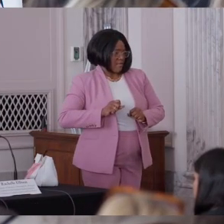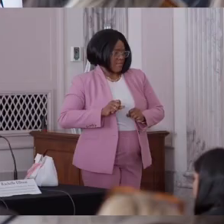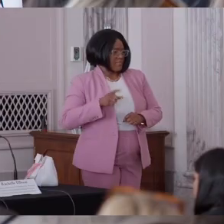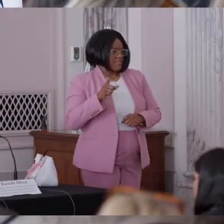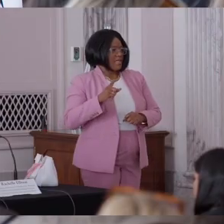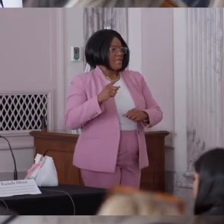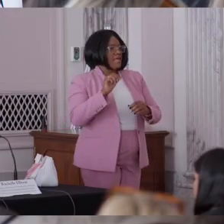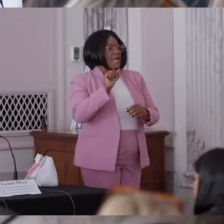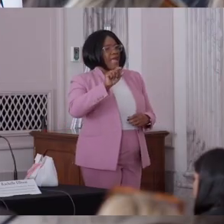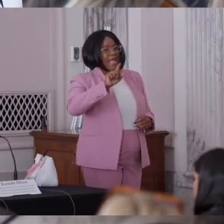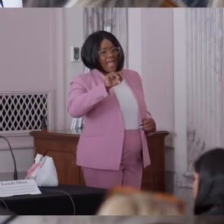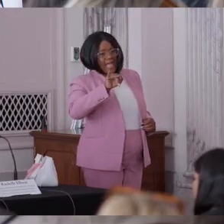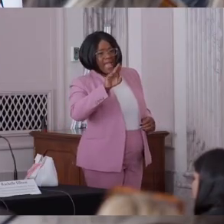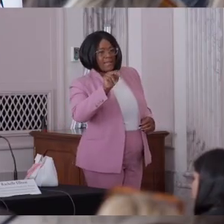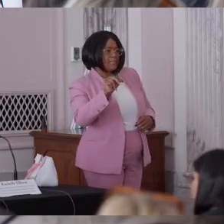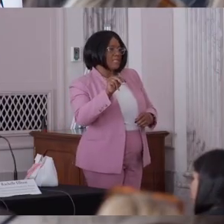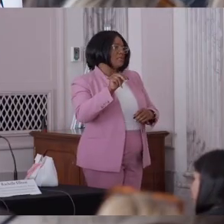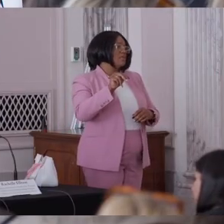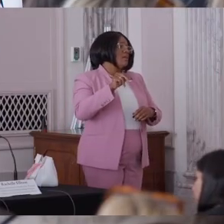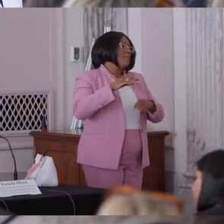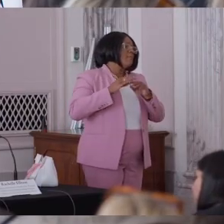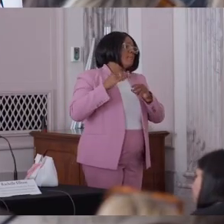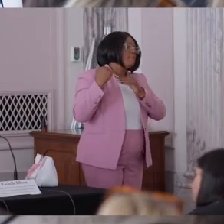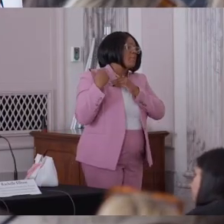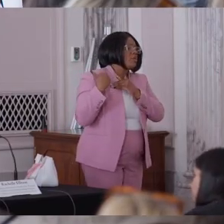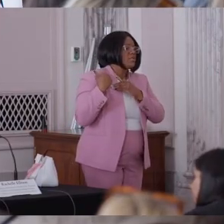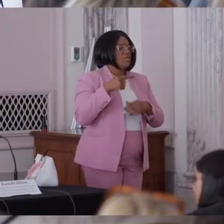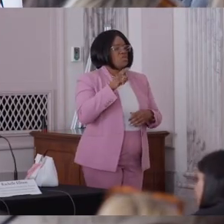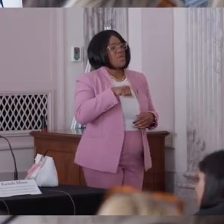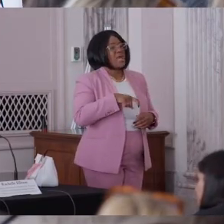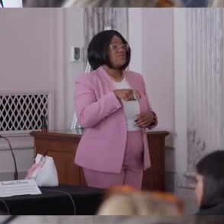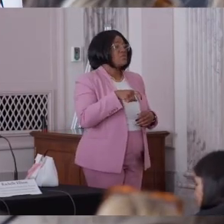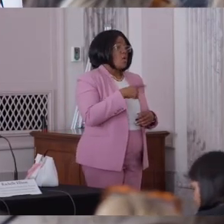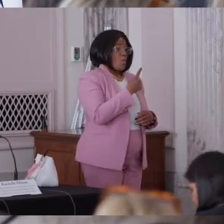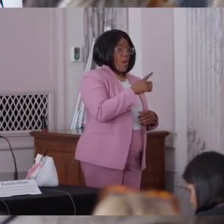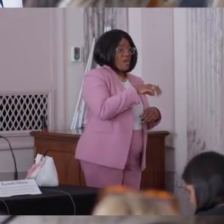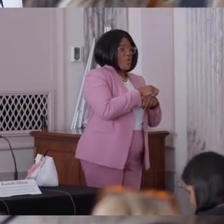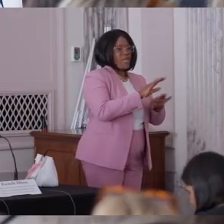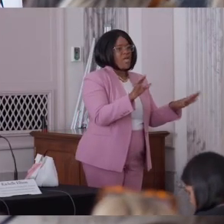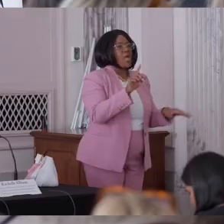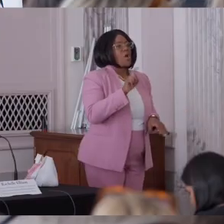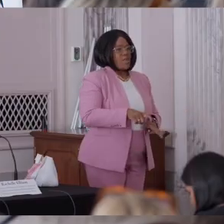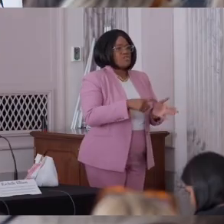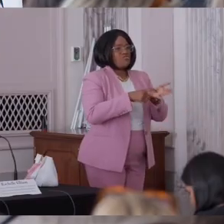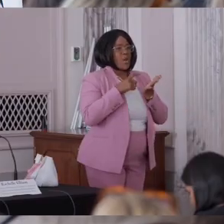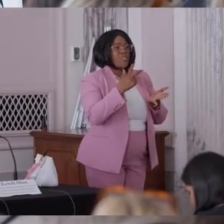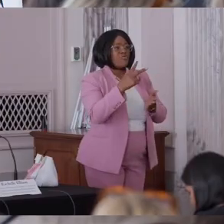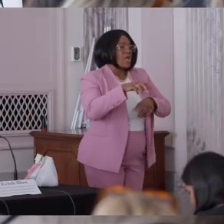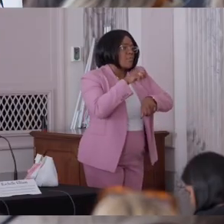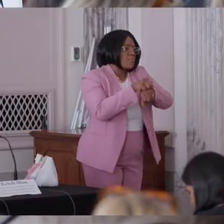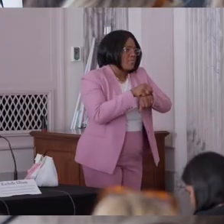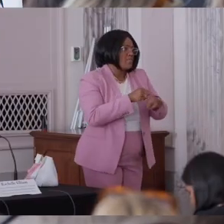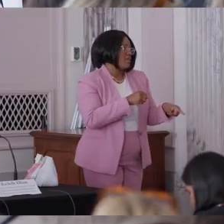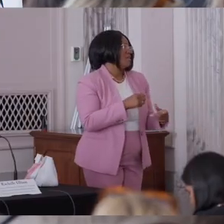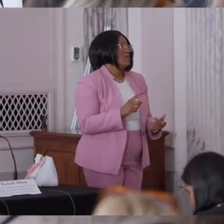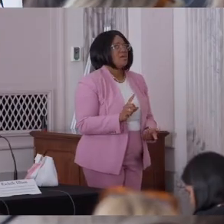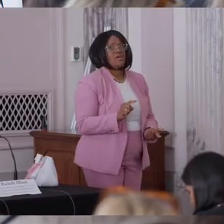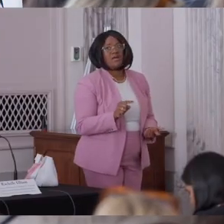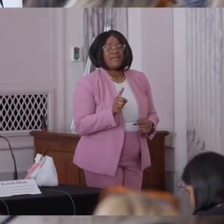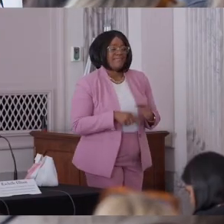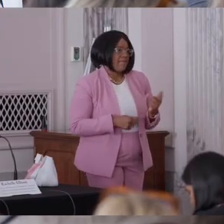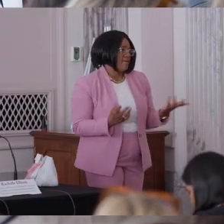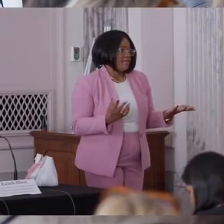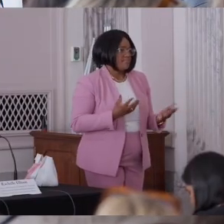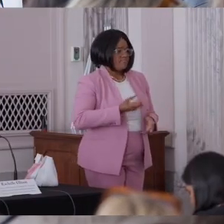administrative burdens. You used to have one appointment to get your Medicaid. Now you have to have 3, et cetera. So more people lose coverage, and then the